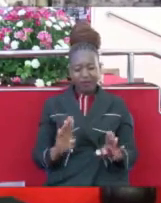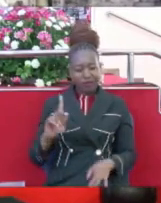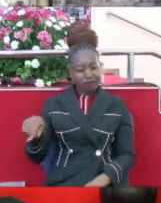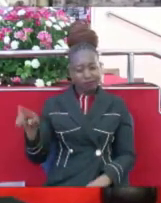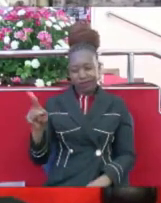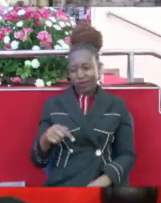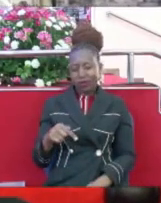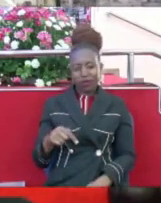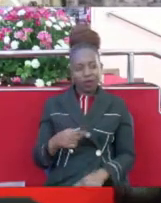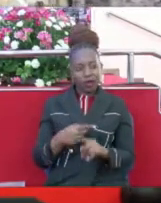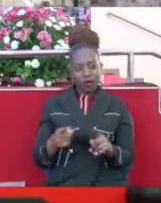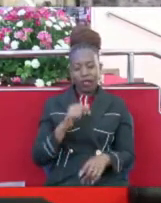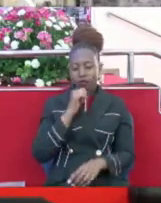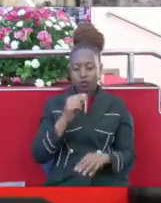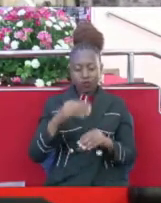of God.